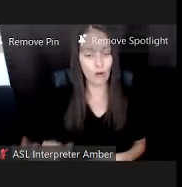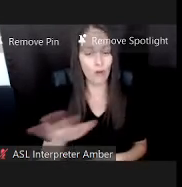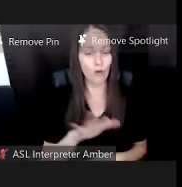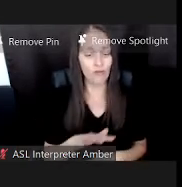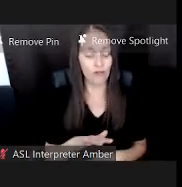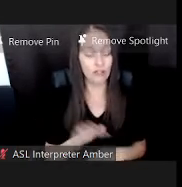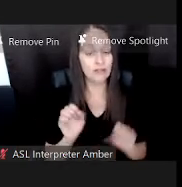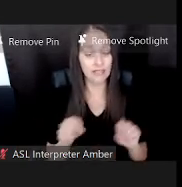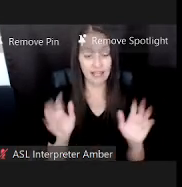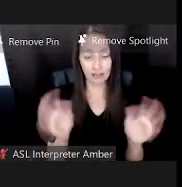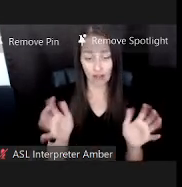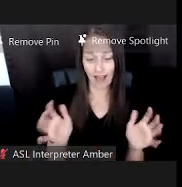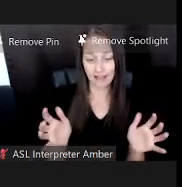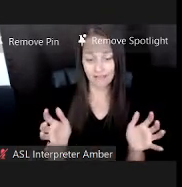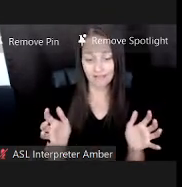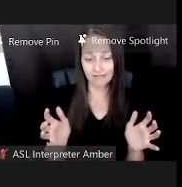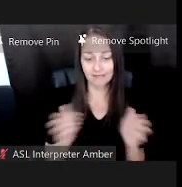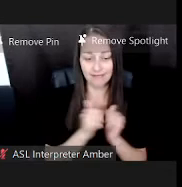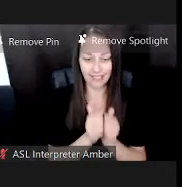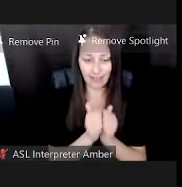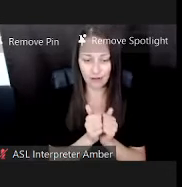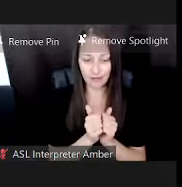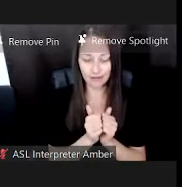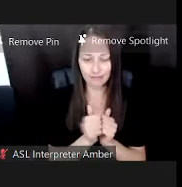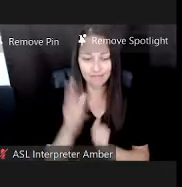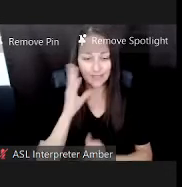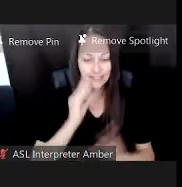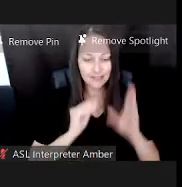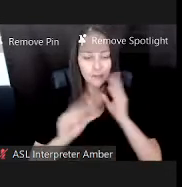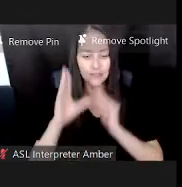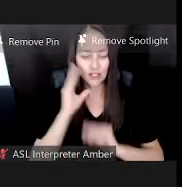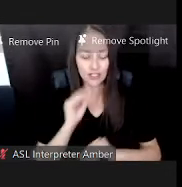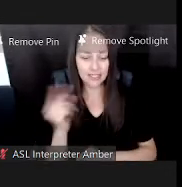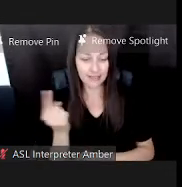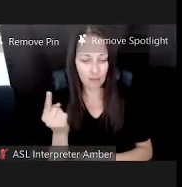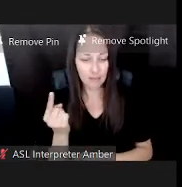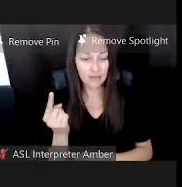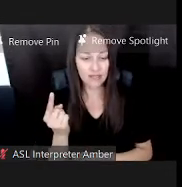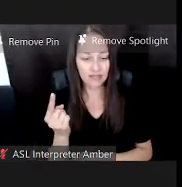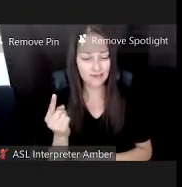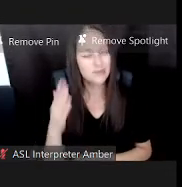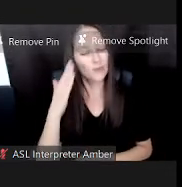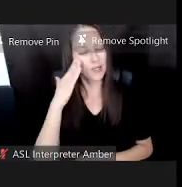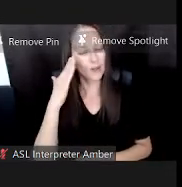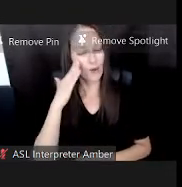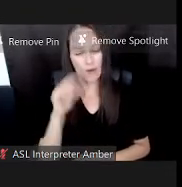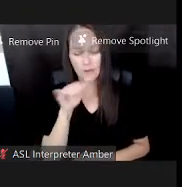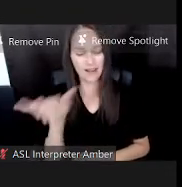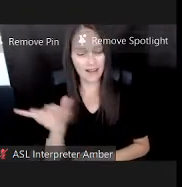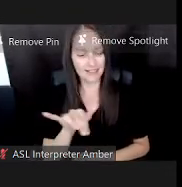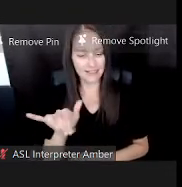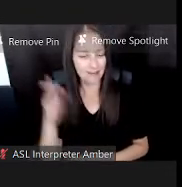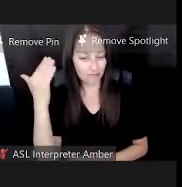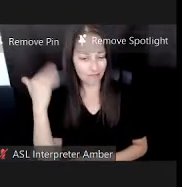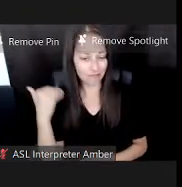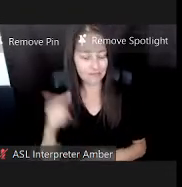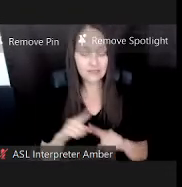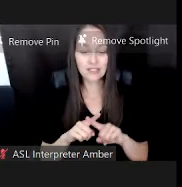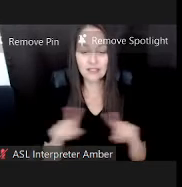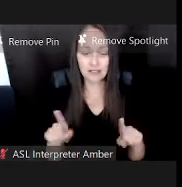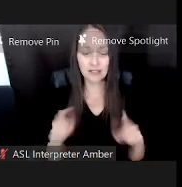together experiencing something. Mm-hmm. It's not the same, and we know it's not the same. But there was an ability to